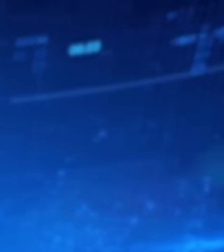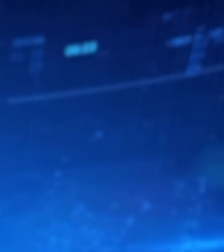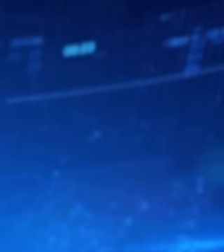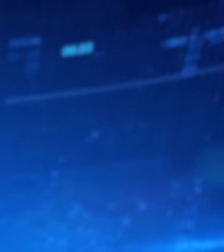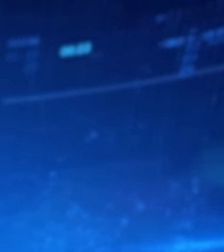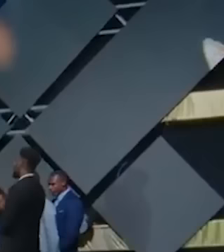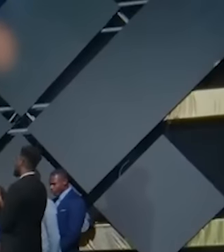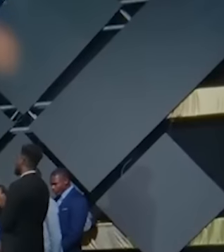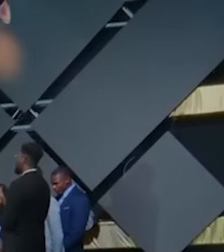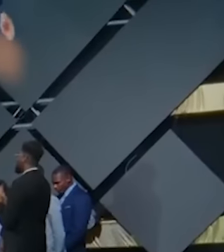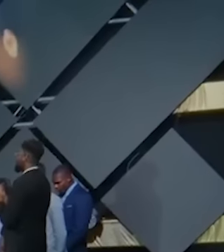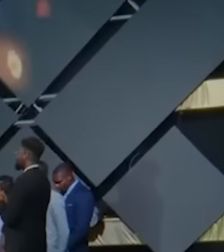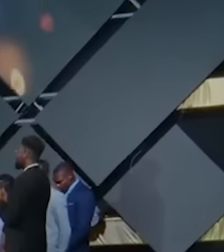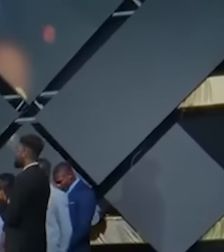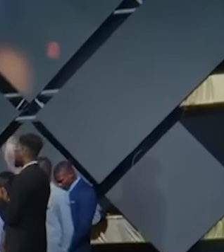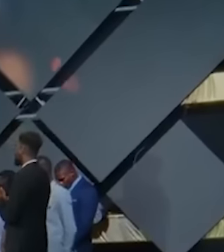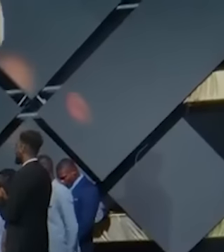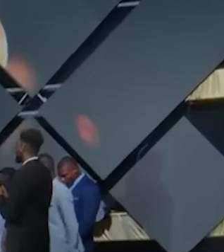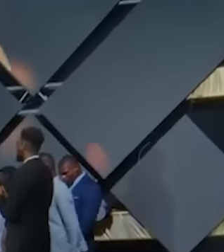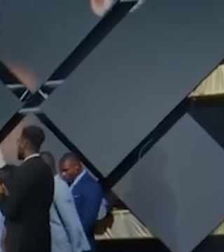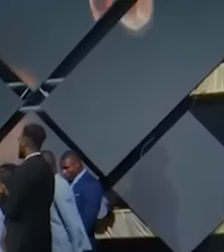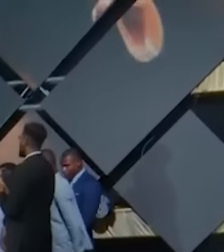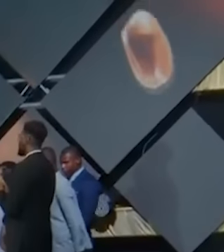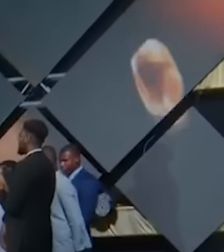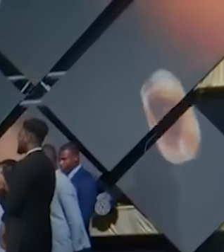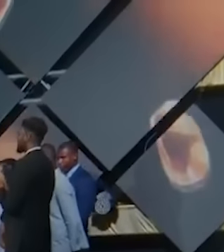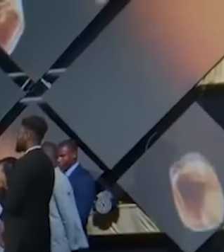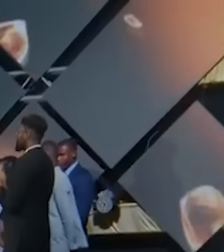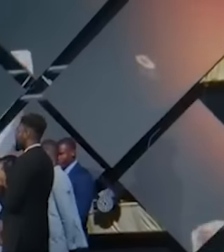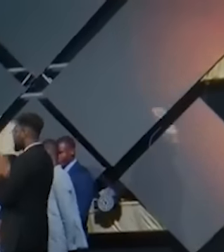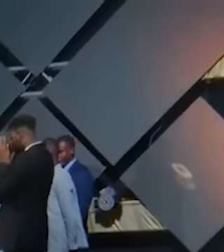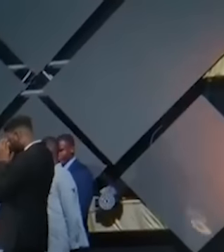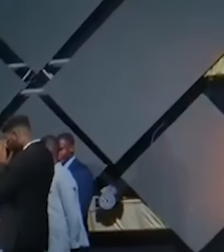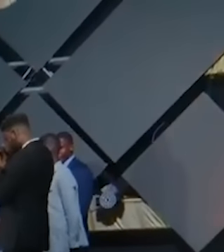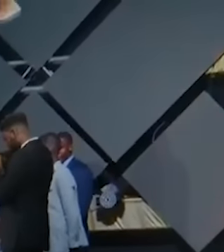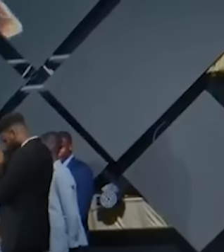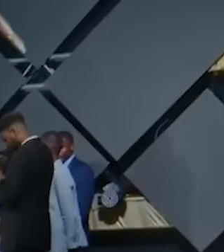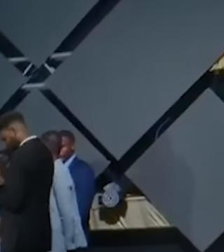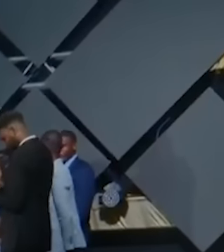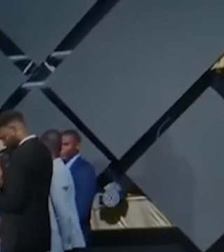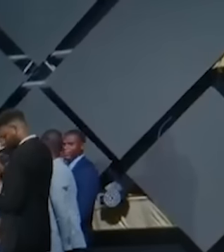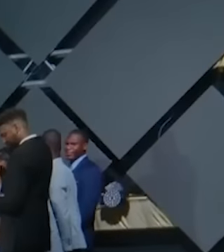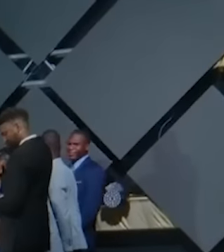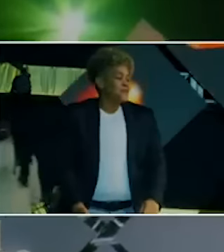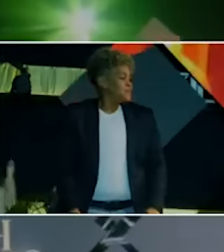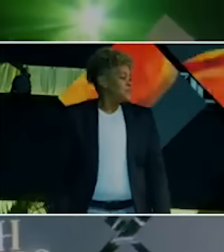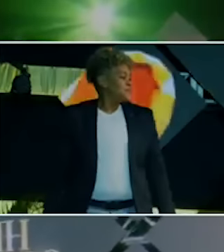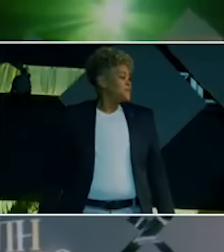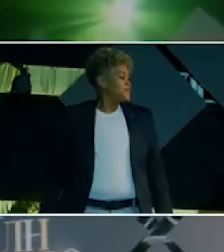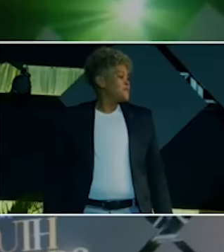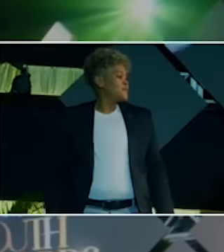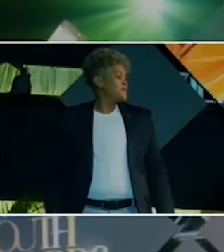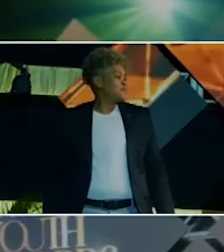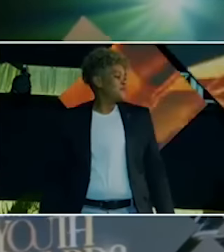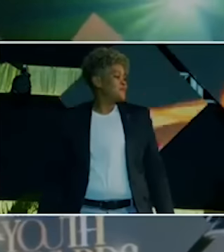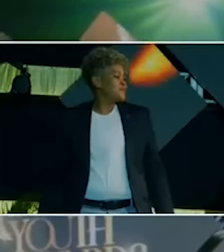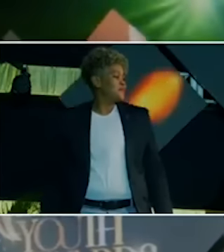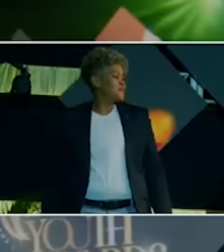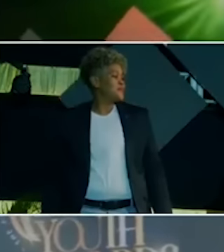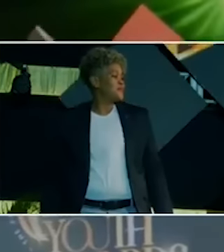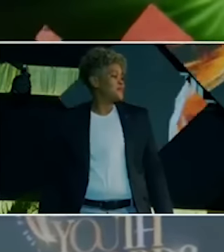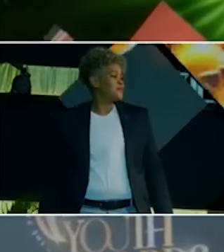on the weekend. Just about 20 people were presented awards for achievements in various fields. The Prime Minister